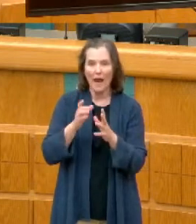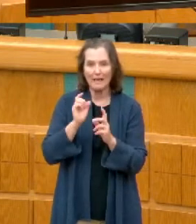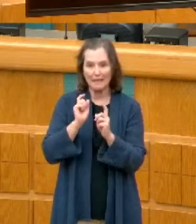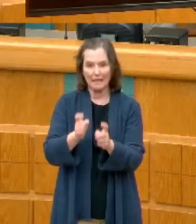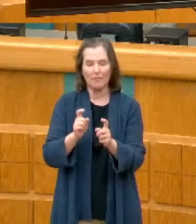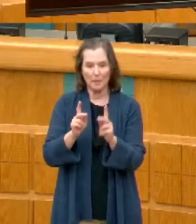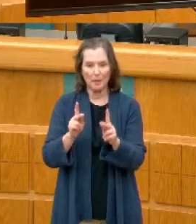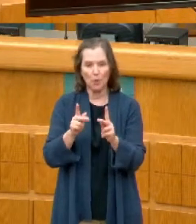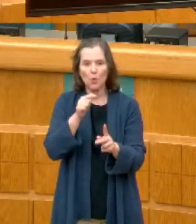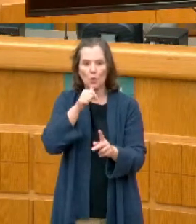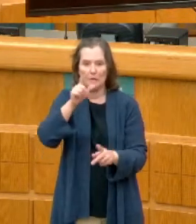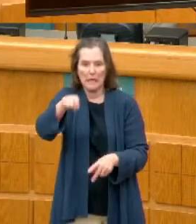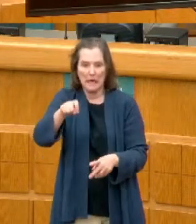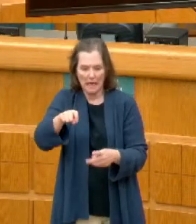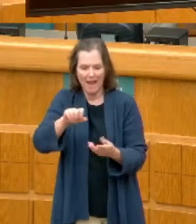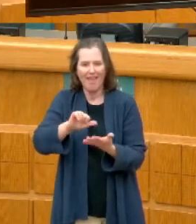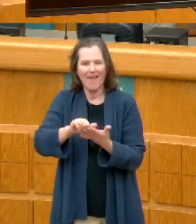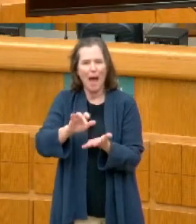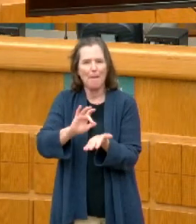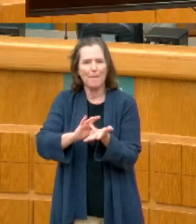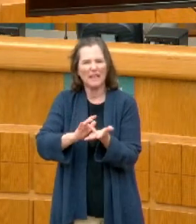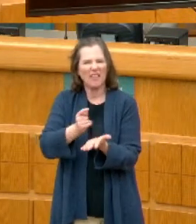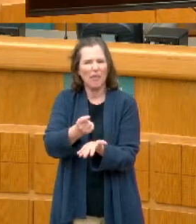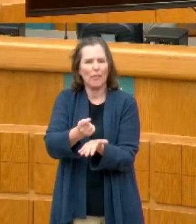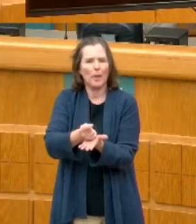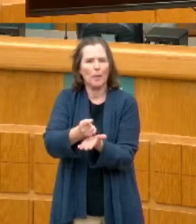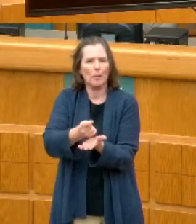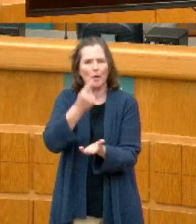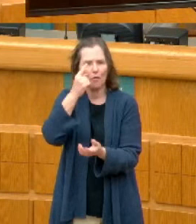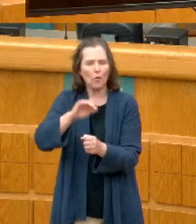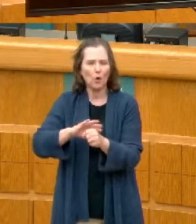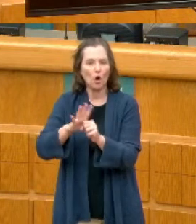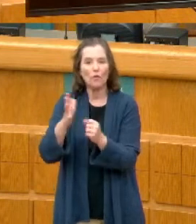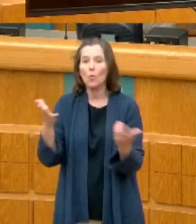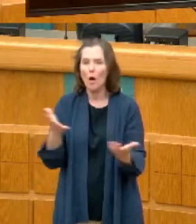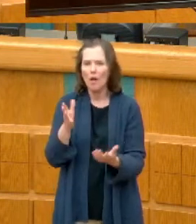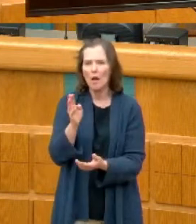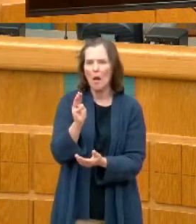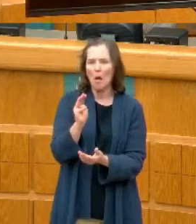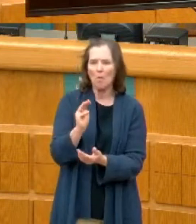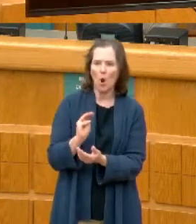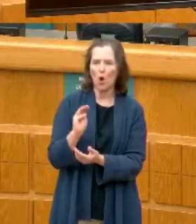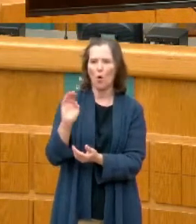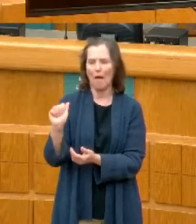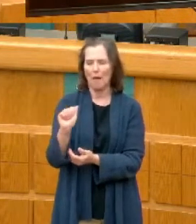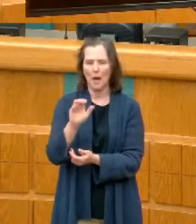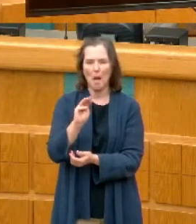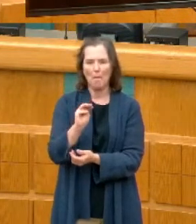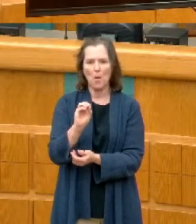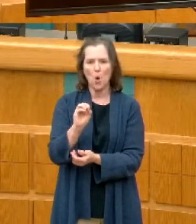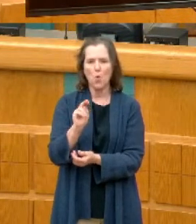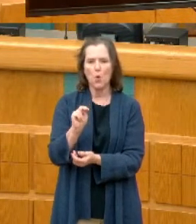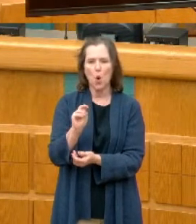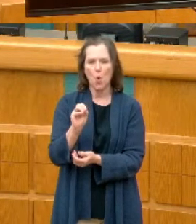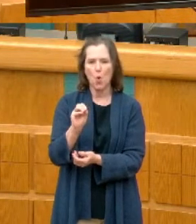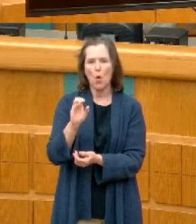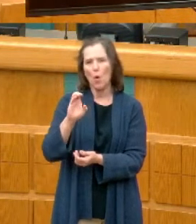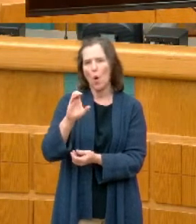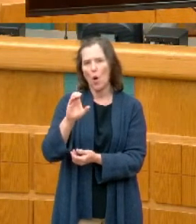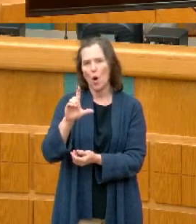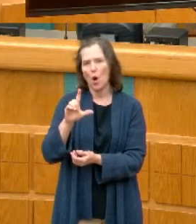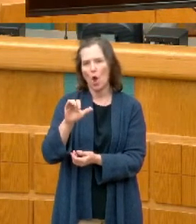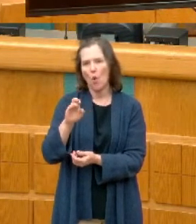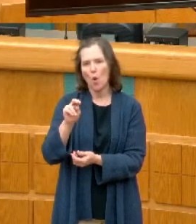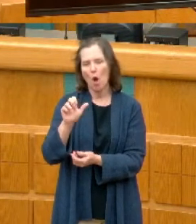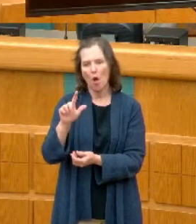always refer back to the city's website or the county's website for all the great information. But the COVID clinic is a free clinic,